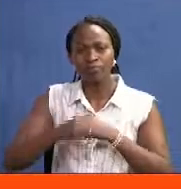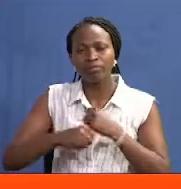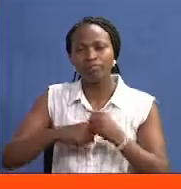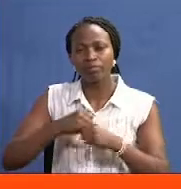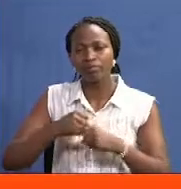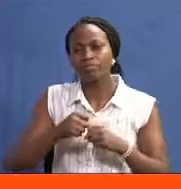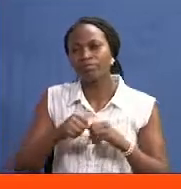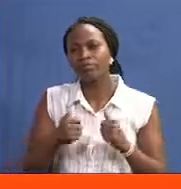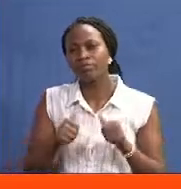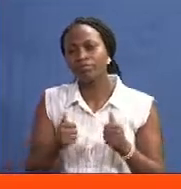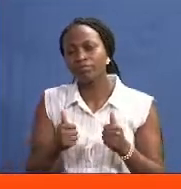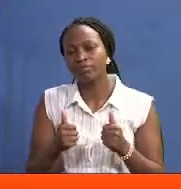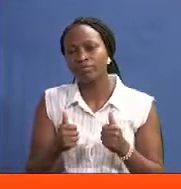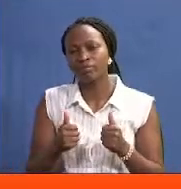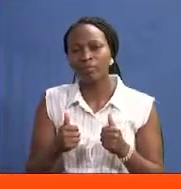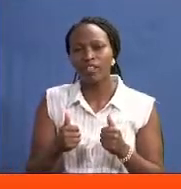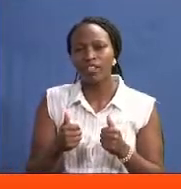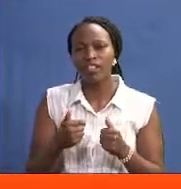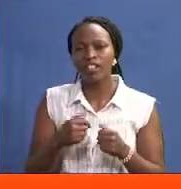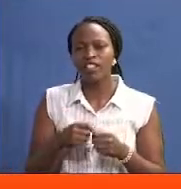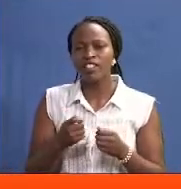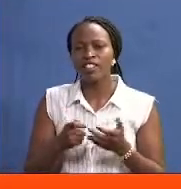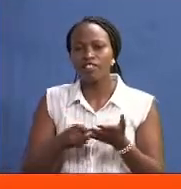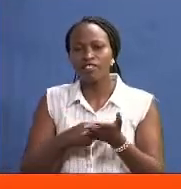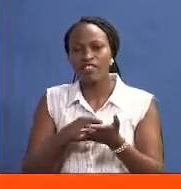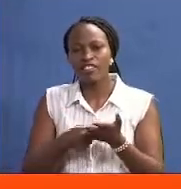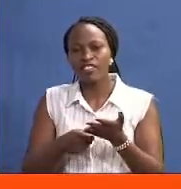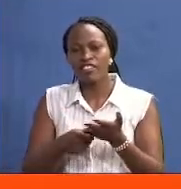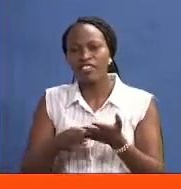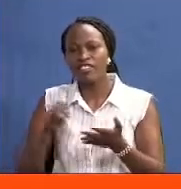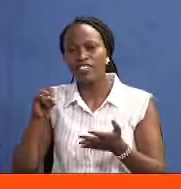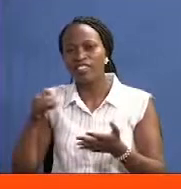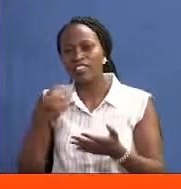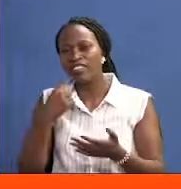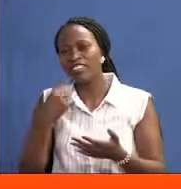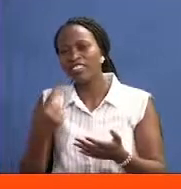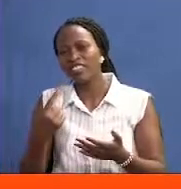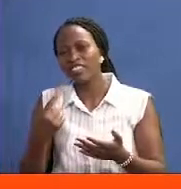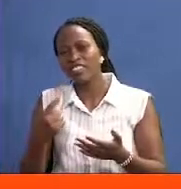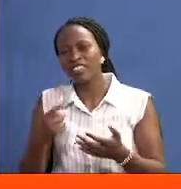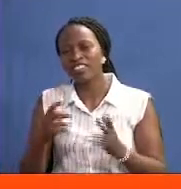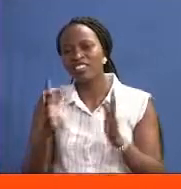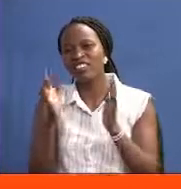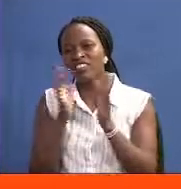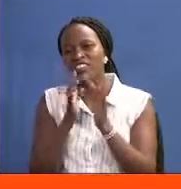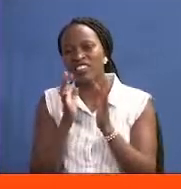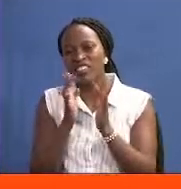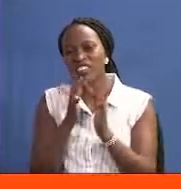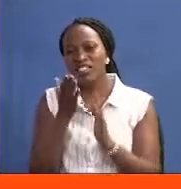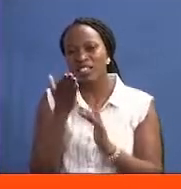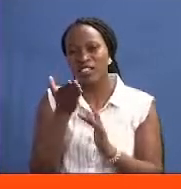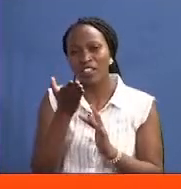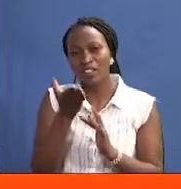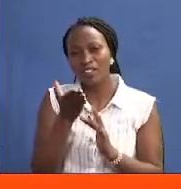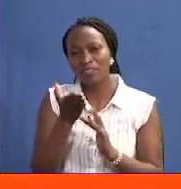platforms mm-hmm. because if we have a trained journalist packaging information for the social media, it will be on the social media, yes, but still